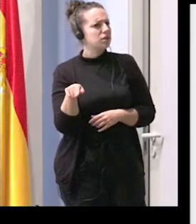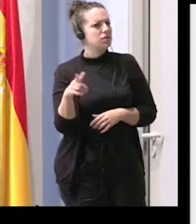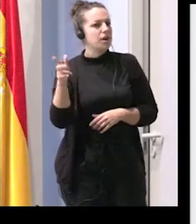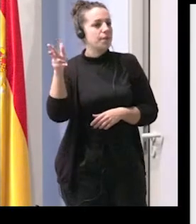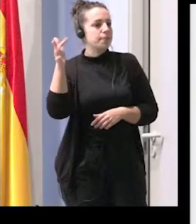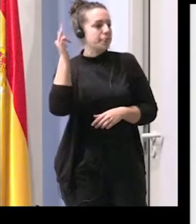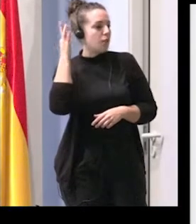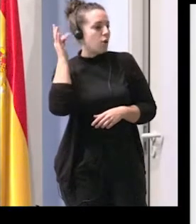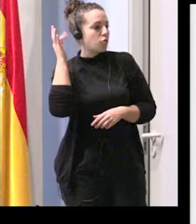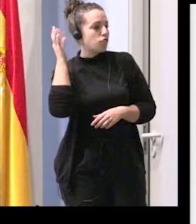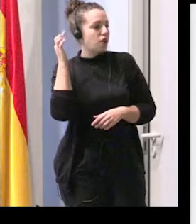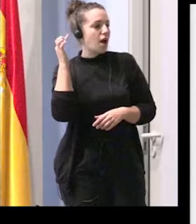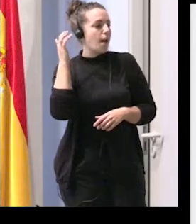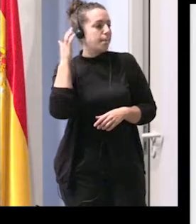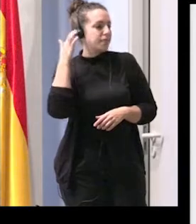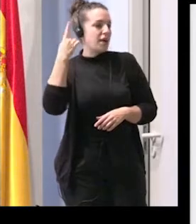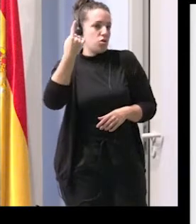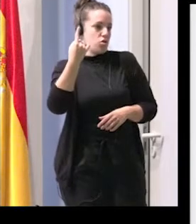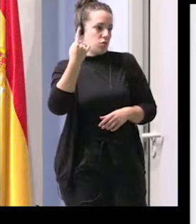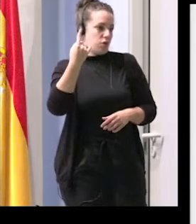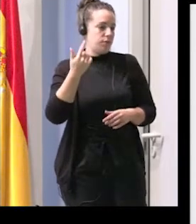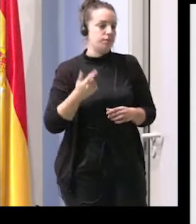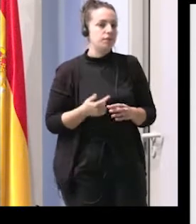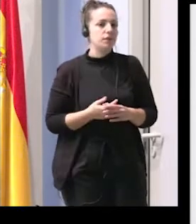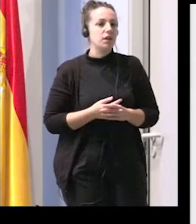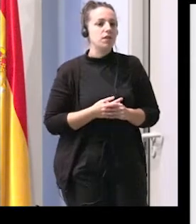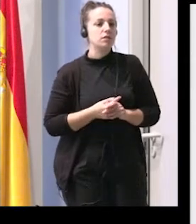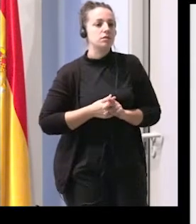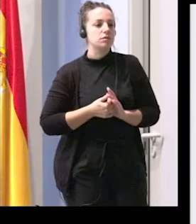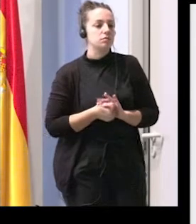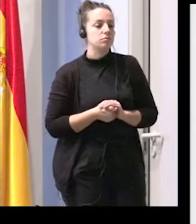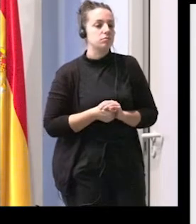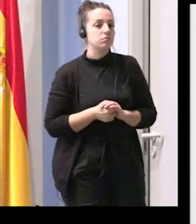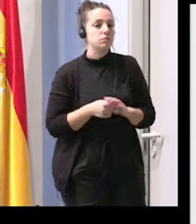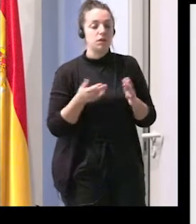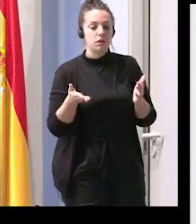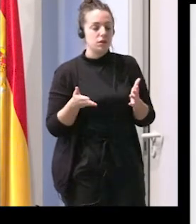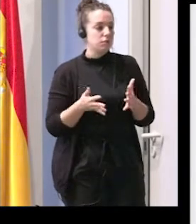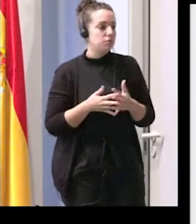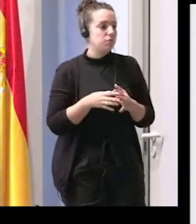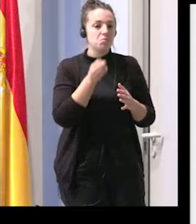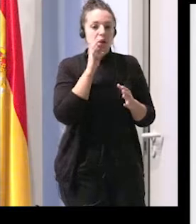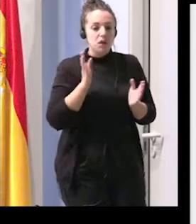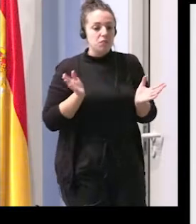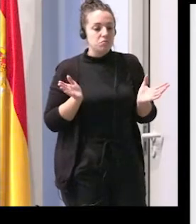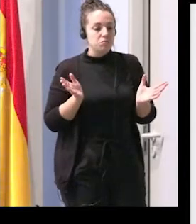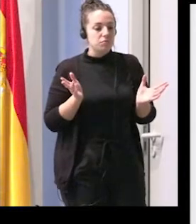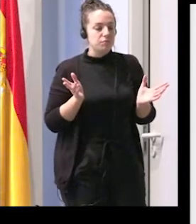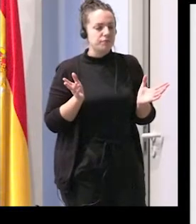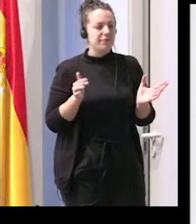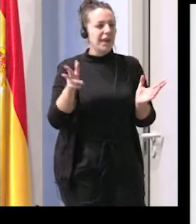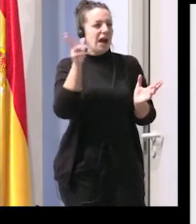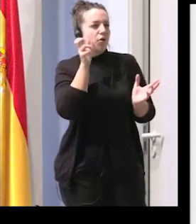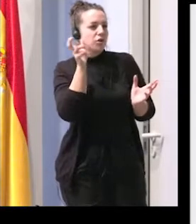same time. So they don't have perfect binaural hearing, spatial hearing, but they have